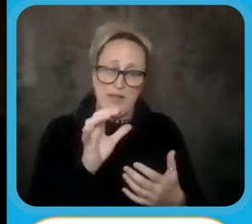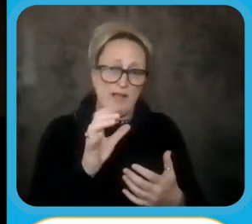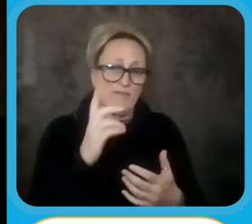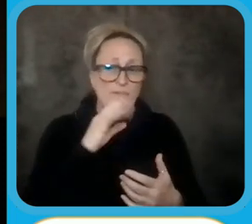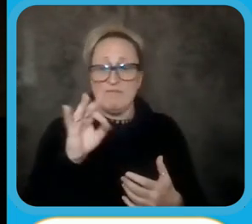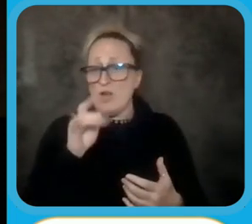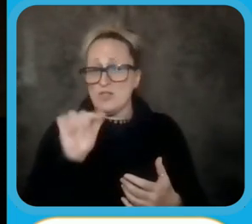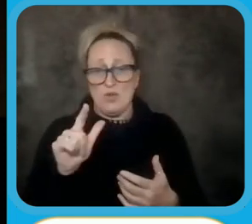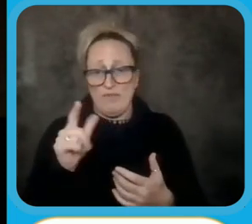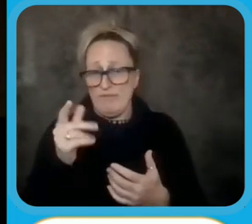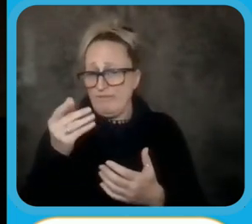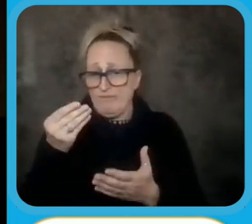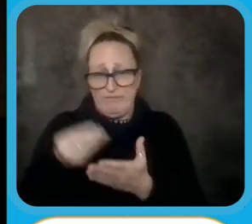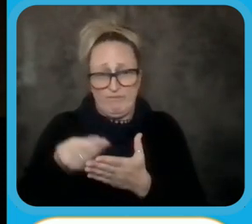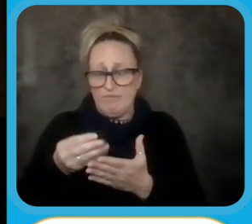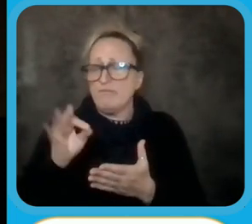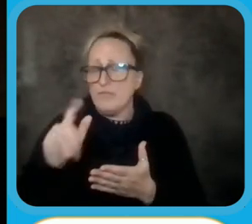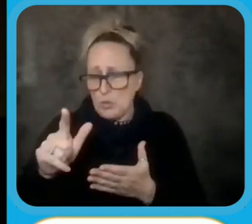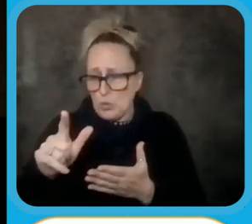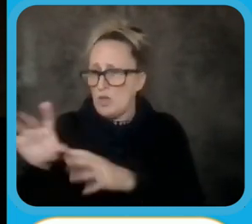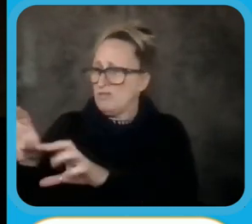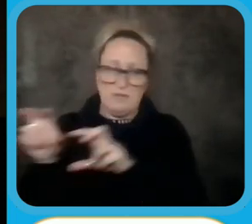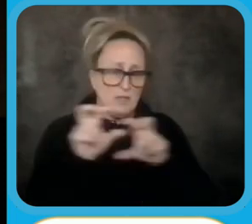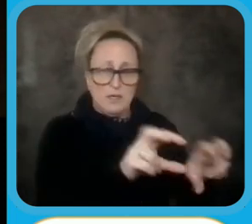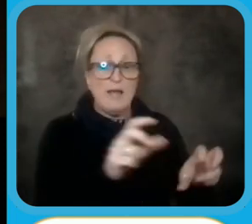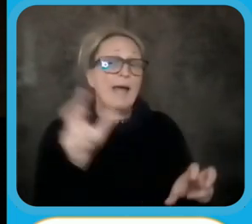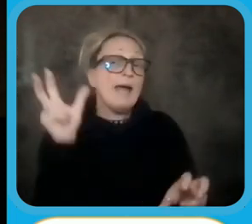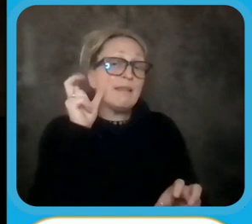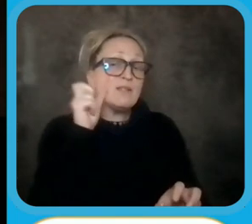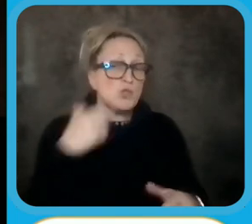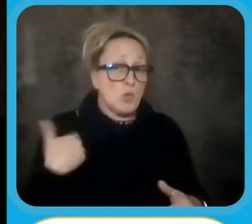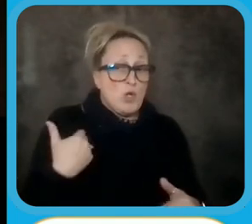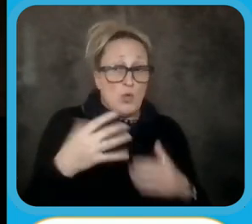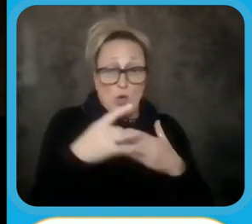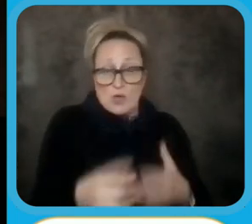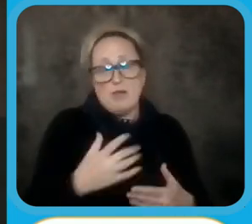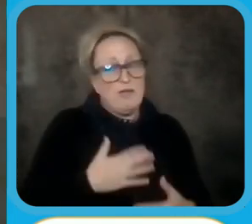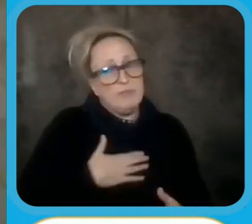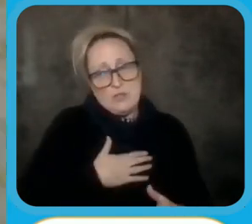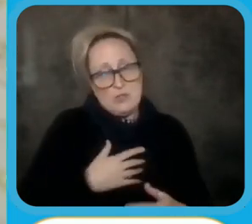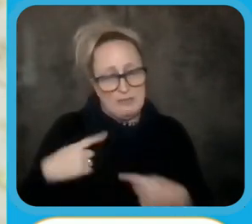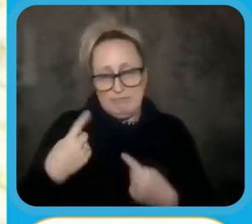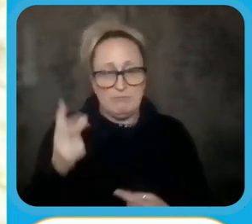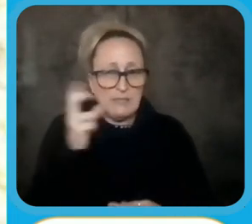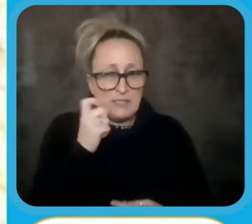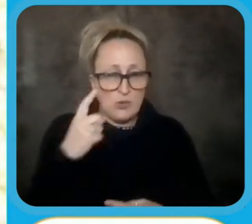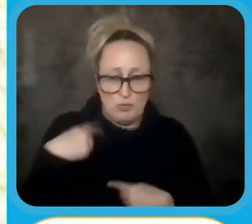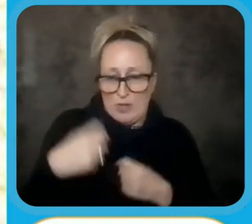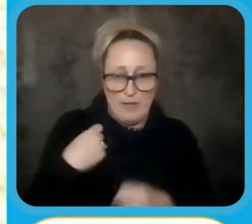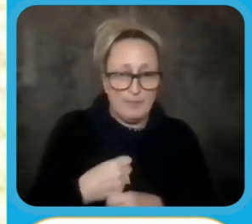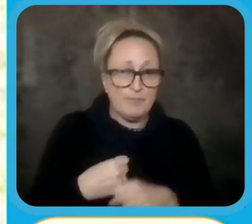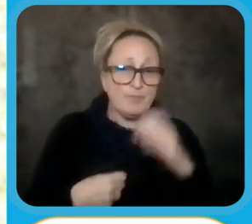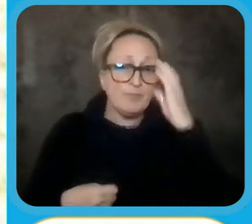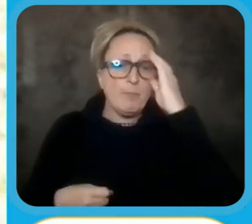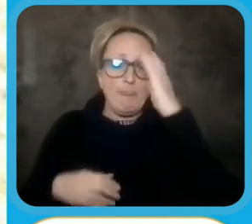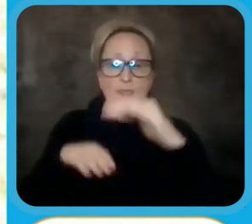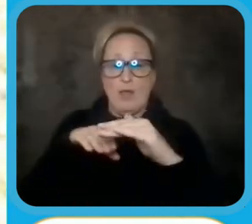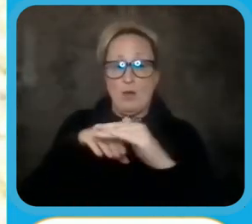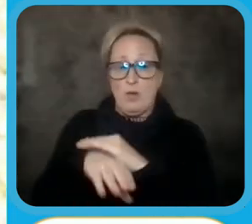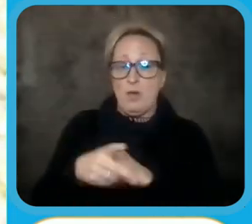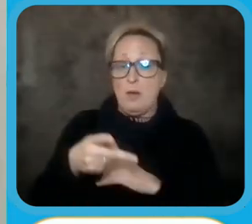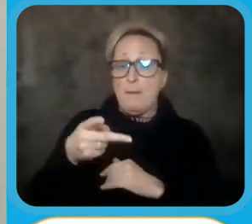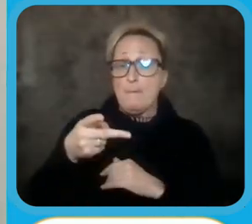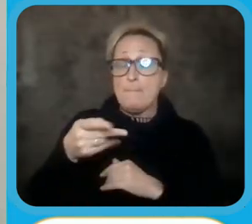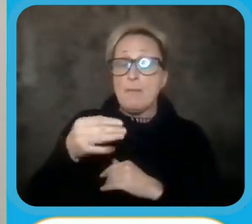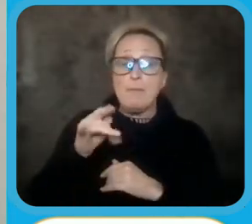fuels and listen to our youth guardians, which I've had the pleasure to work with over the past year. I went into public service to make a difference in